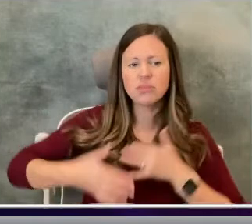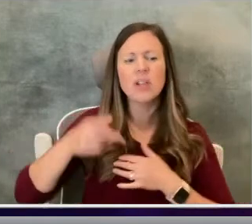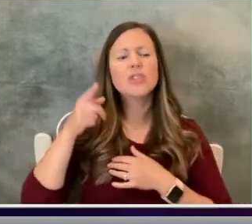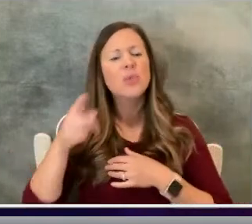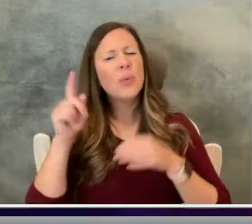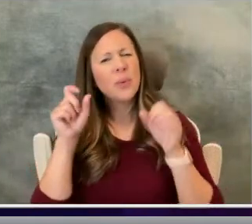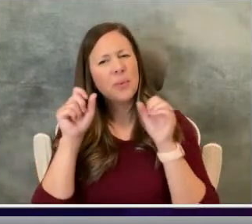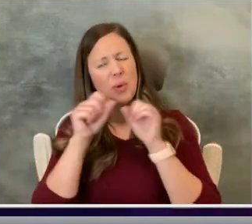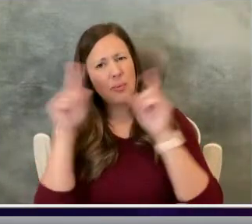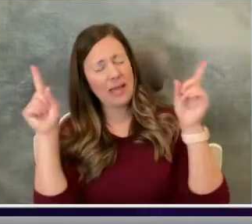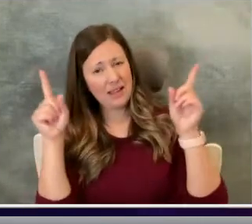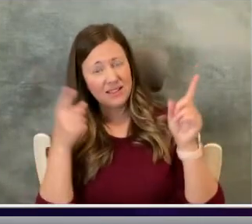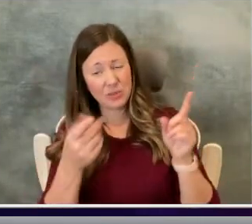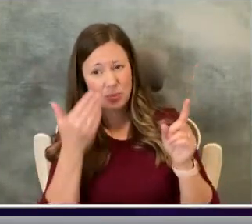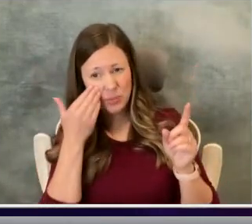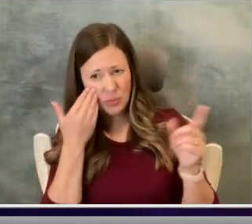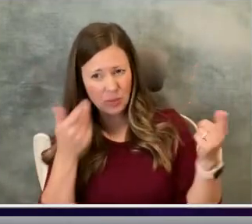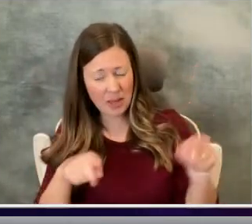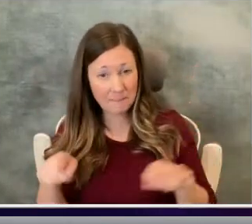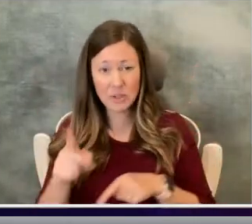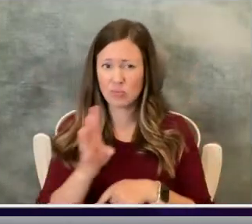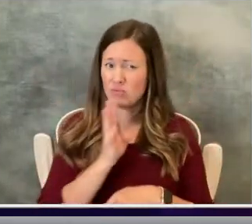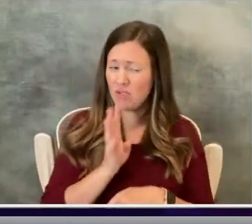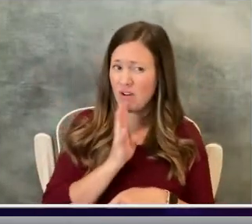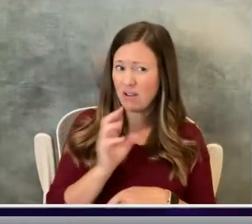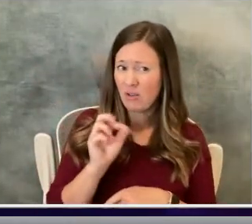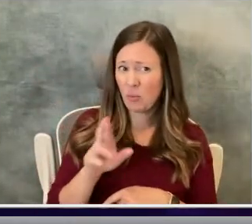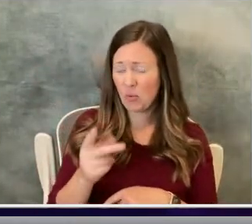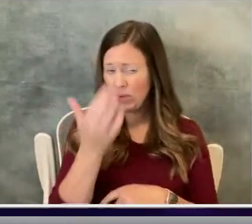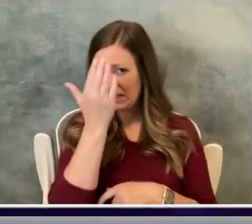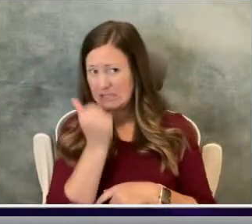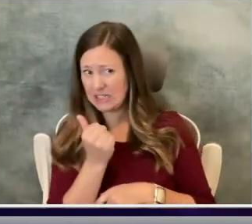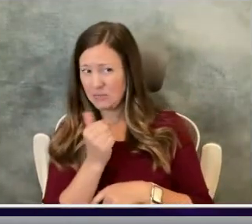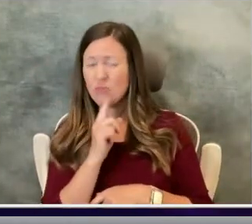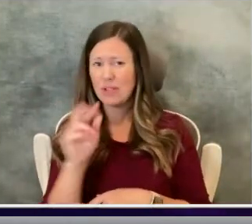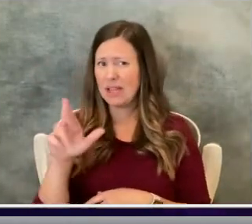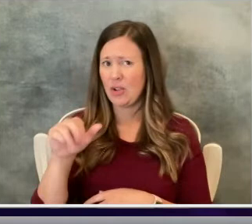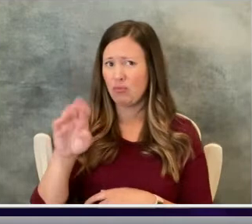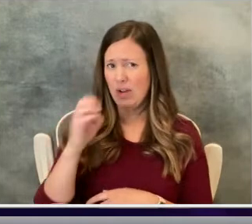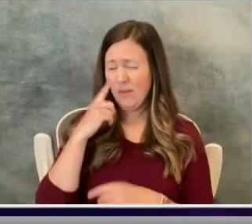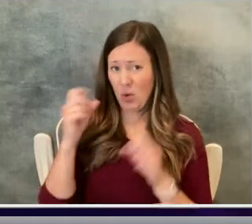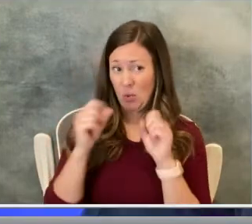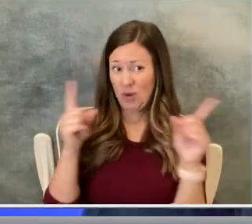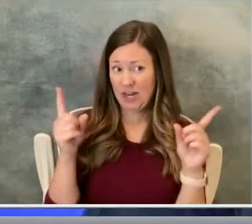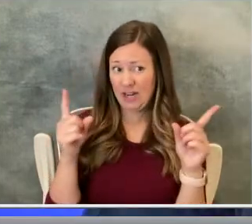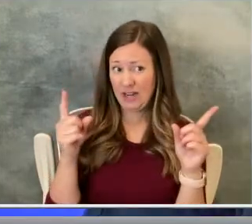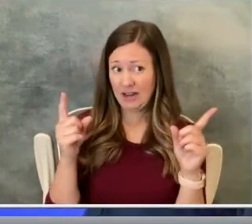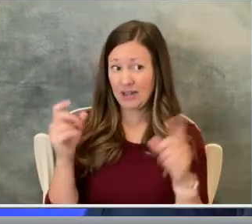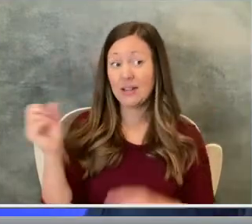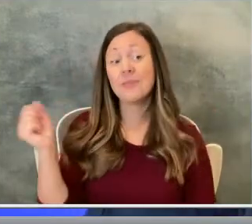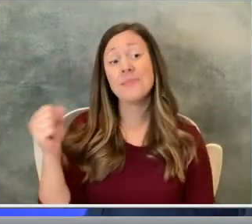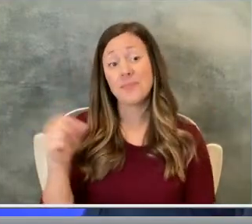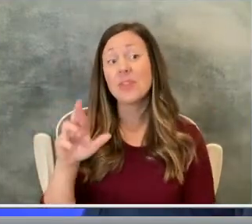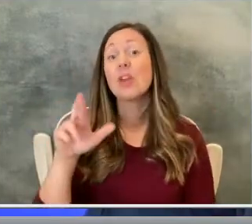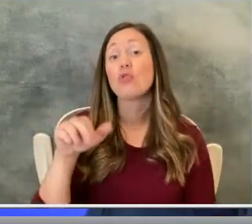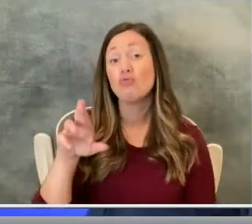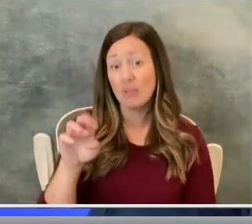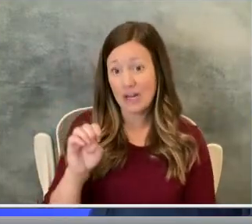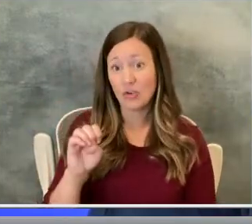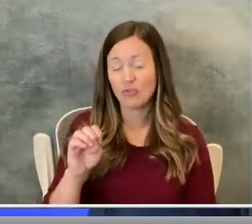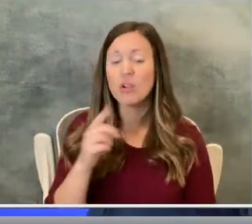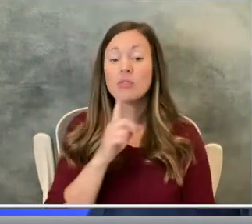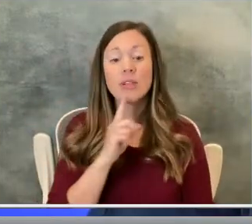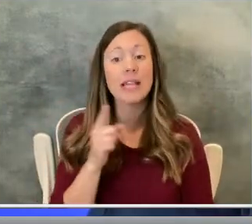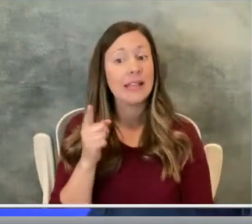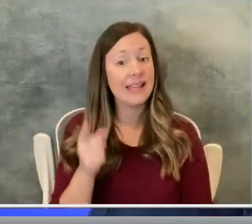pretty rare that you're awake for it, right? It's very rare. Really, he was probably one of the first ones we've had in our ICU that was